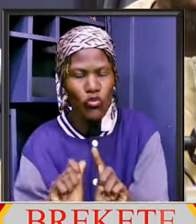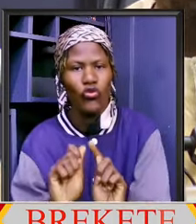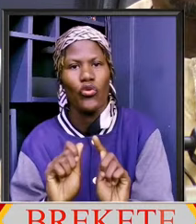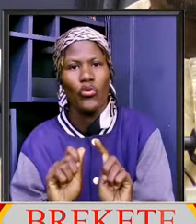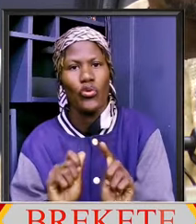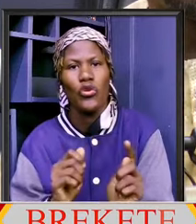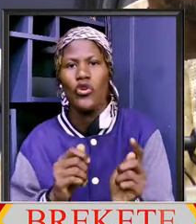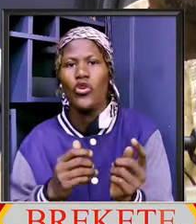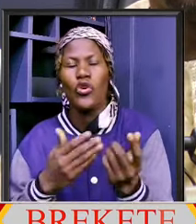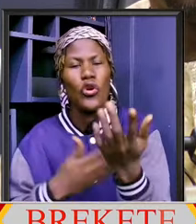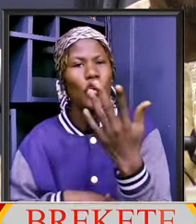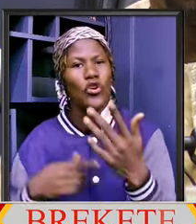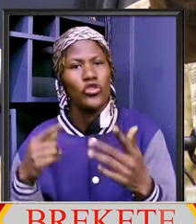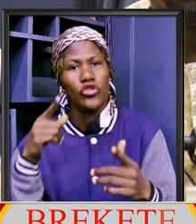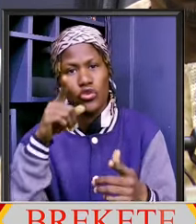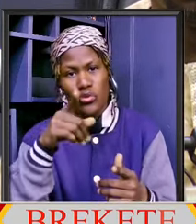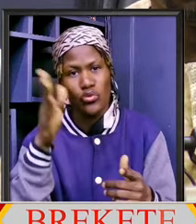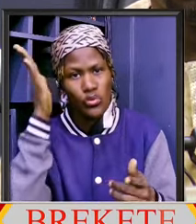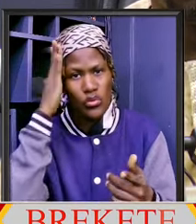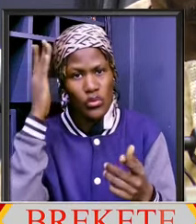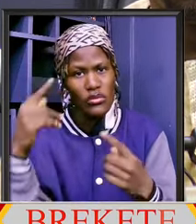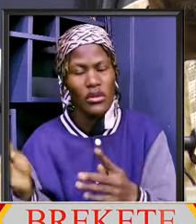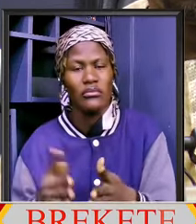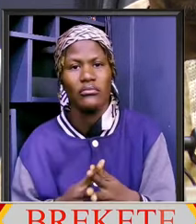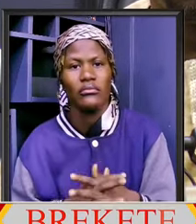God, you know them.